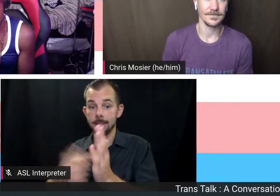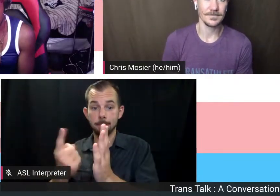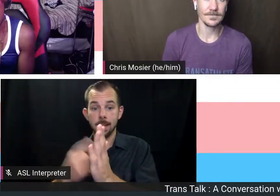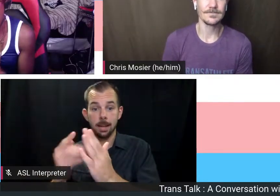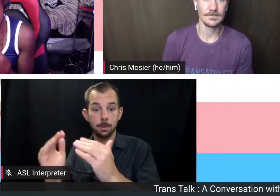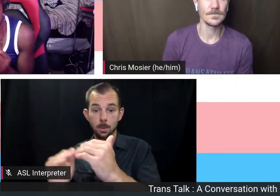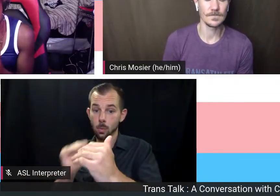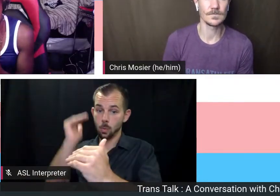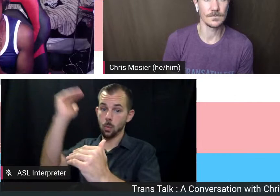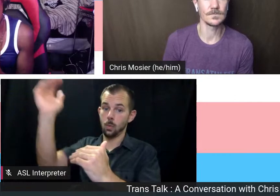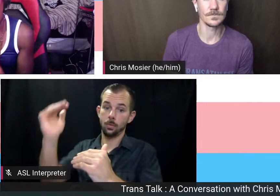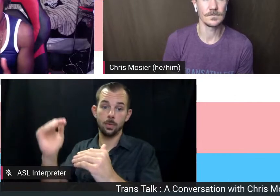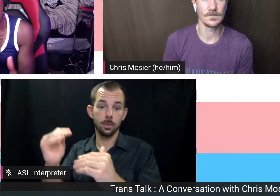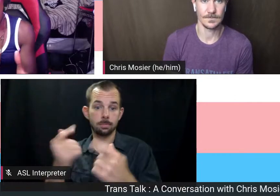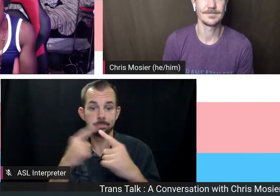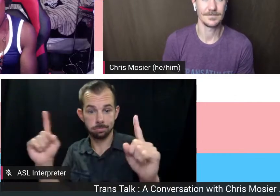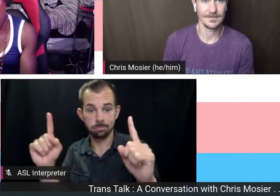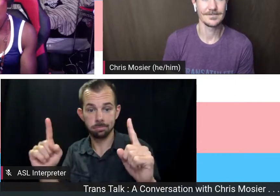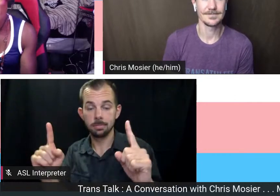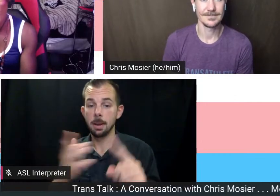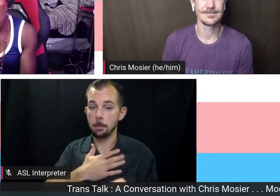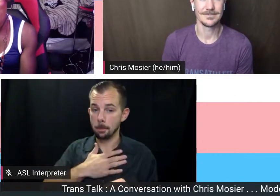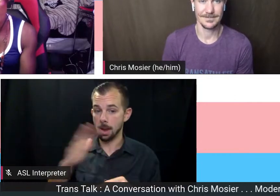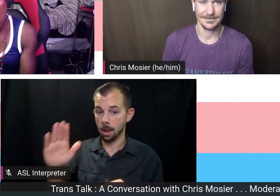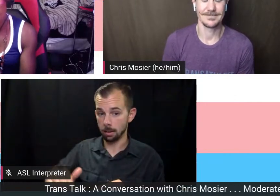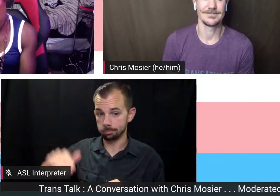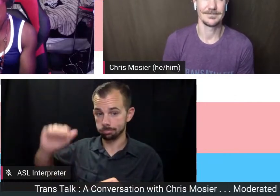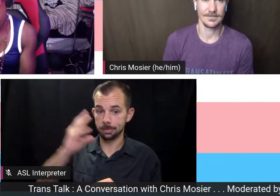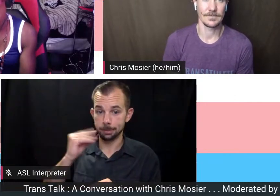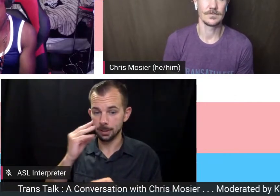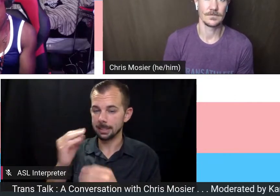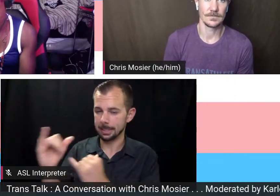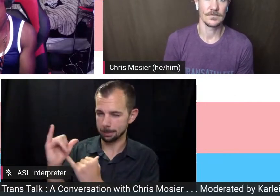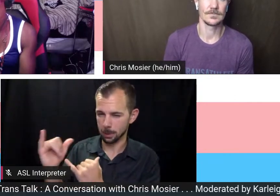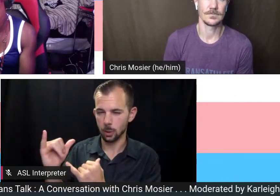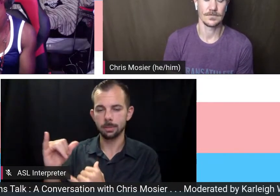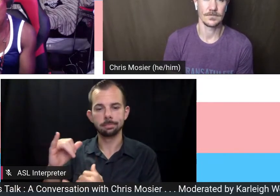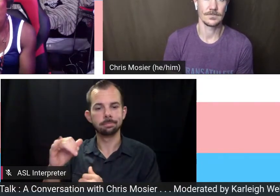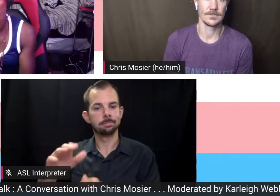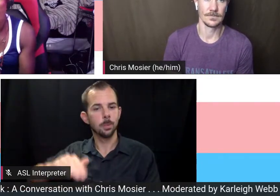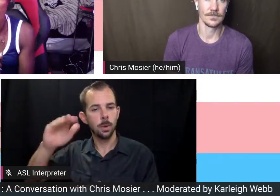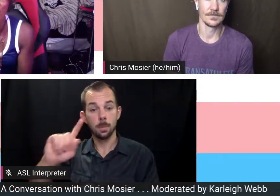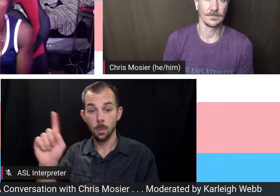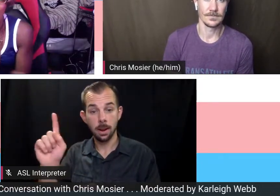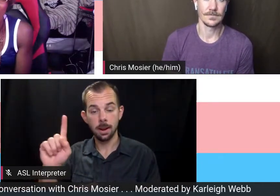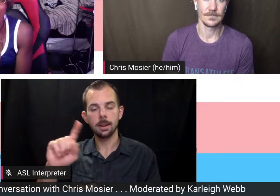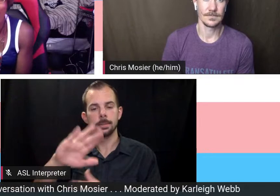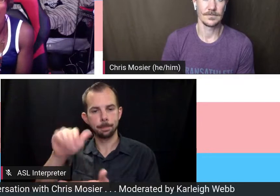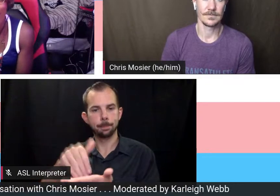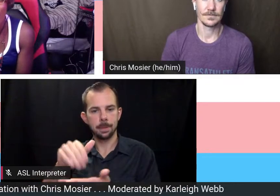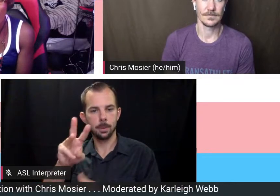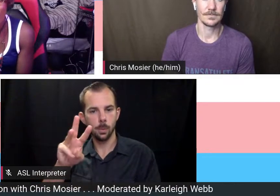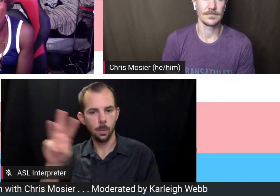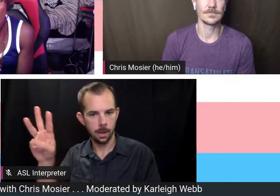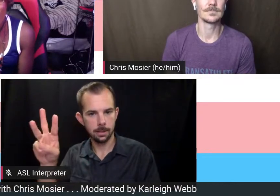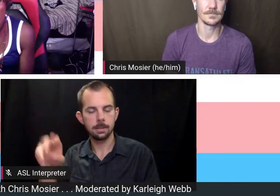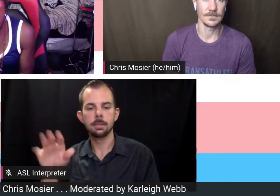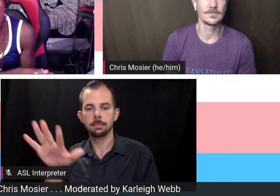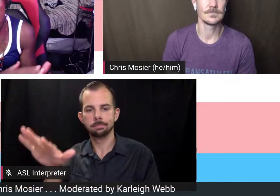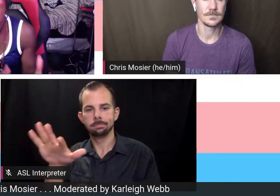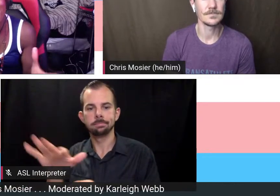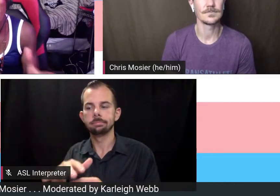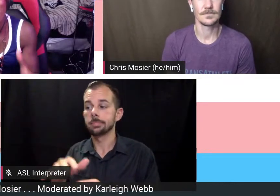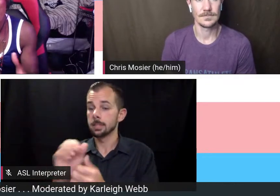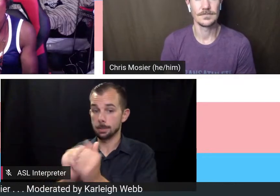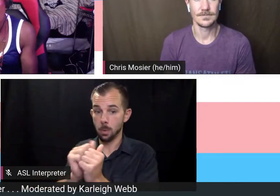was similar to yours, very Midwestern. Sports was an option. Sports for me was a place to hide. And